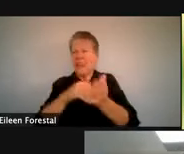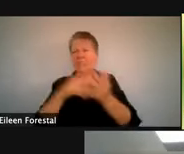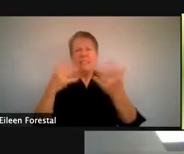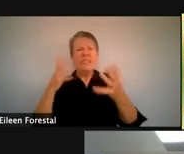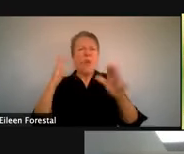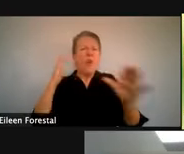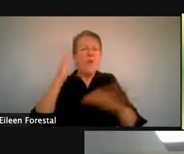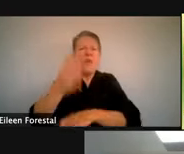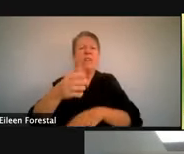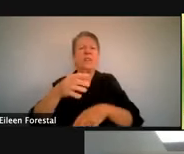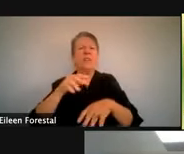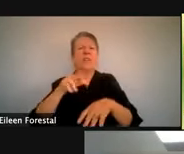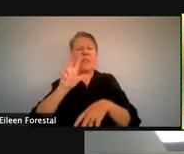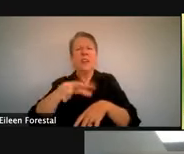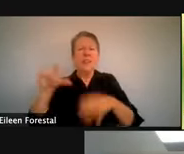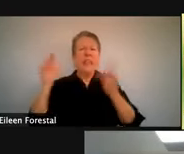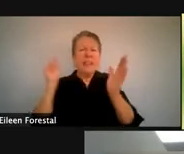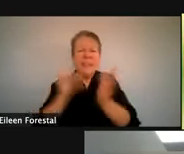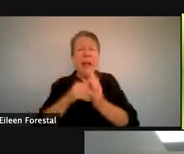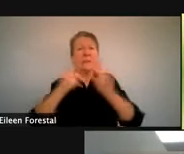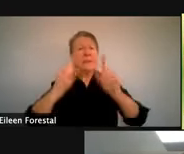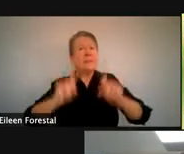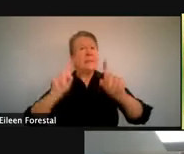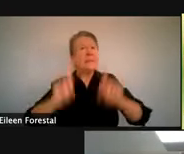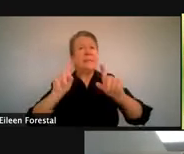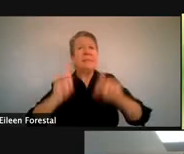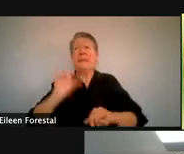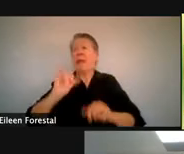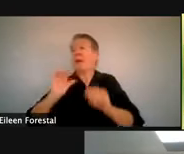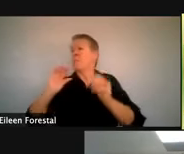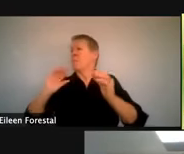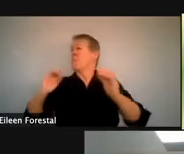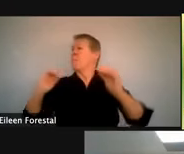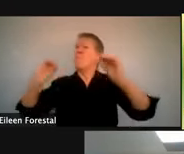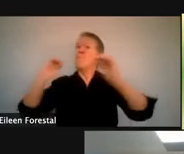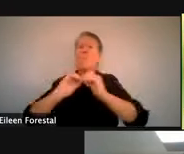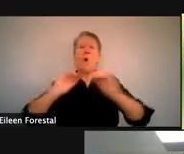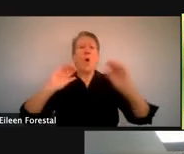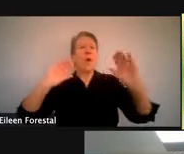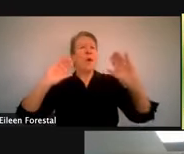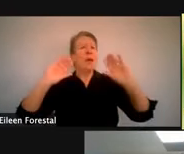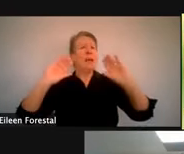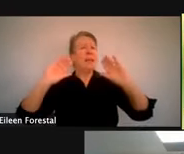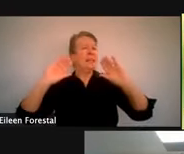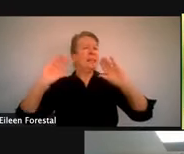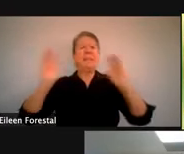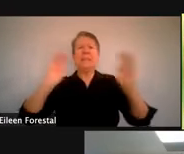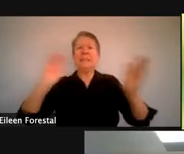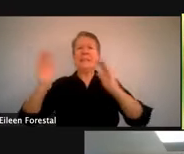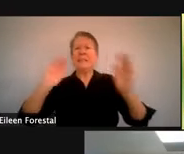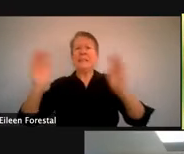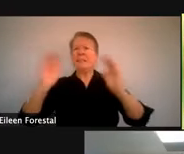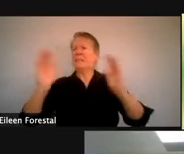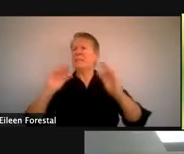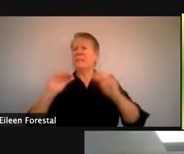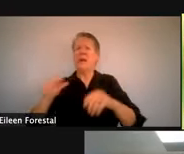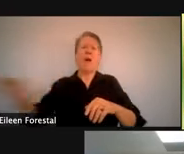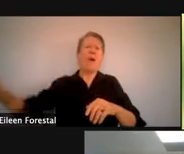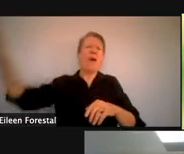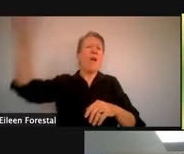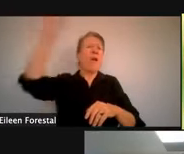have, that is more tests than any other FQHC in the state. The department also sent 21